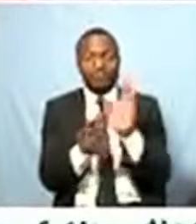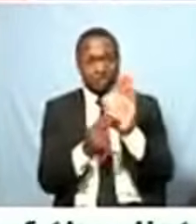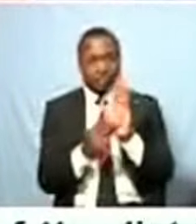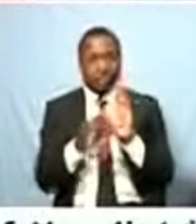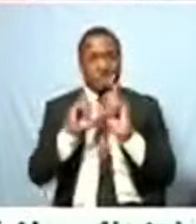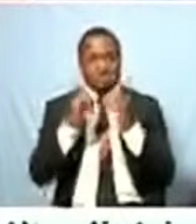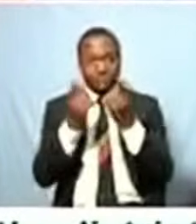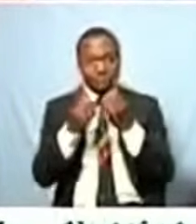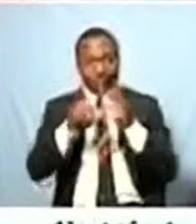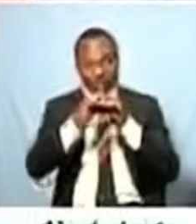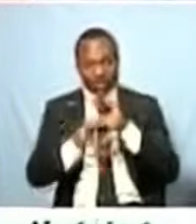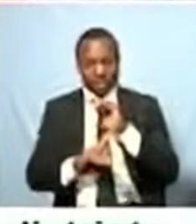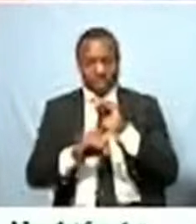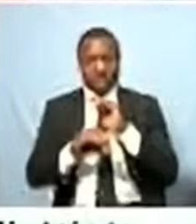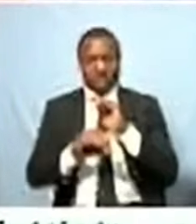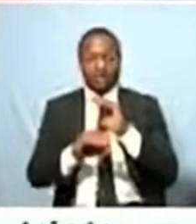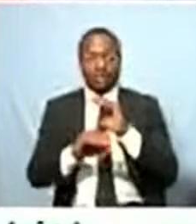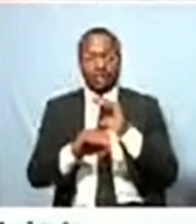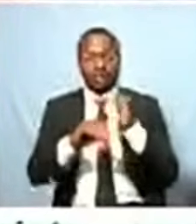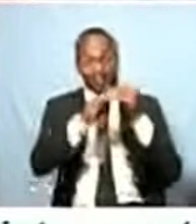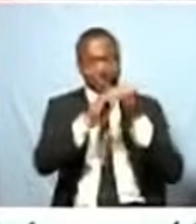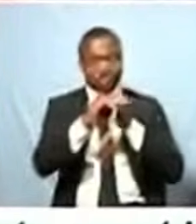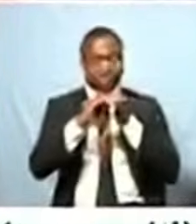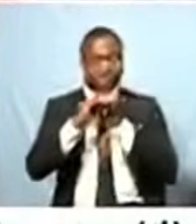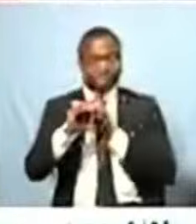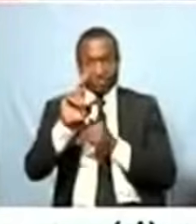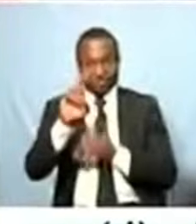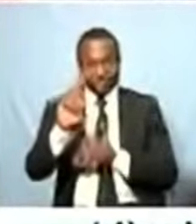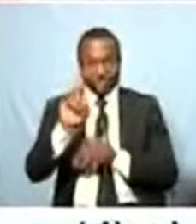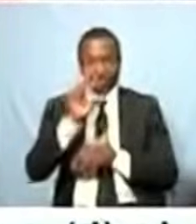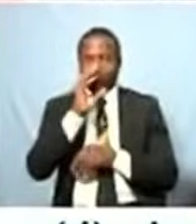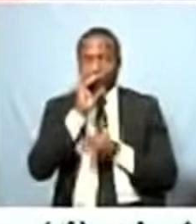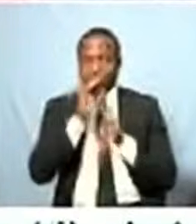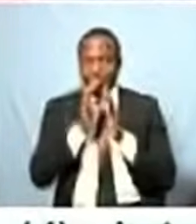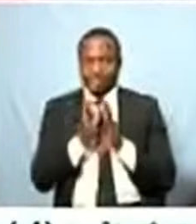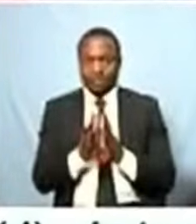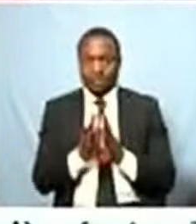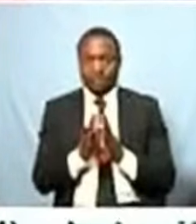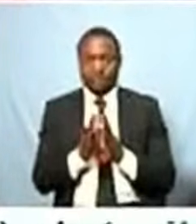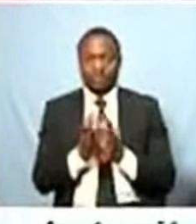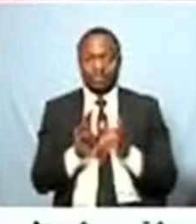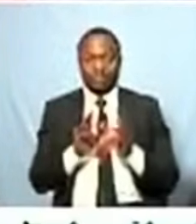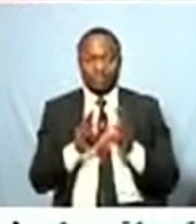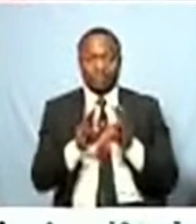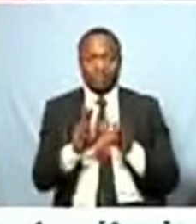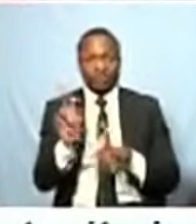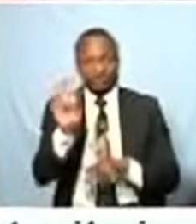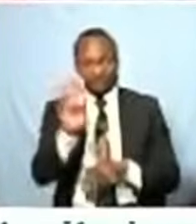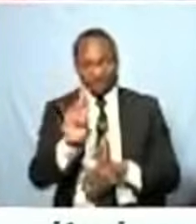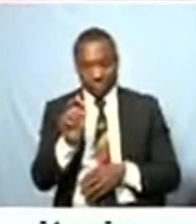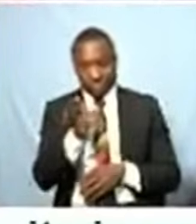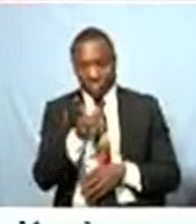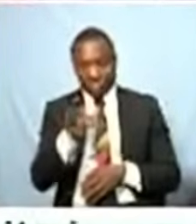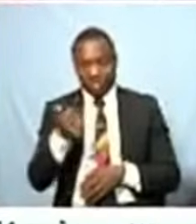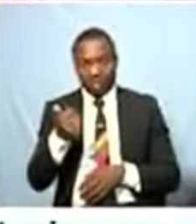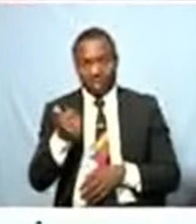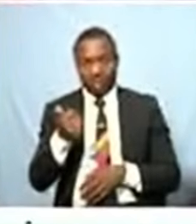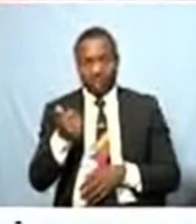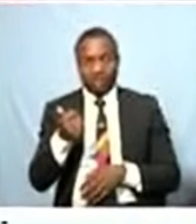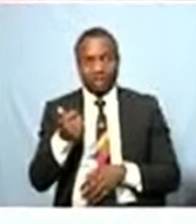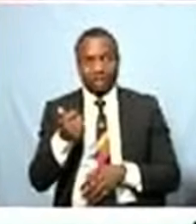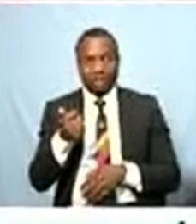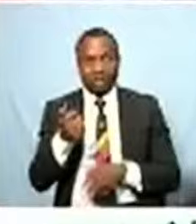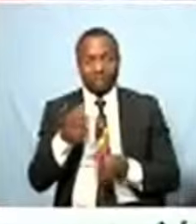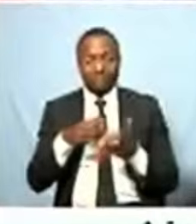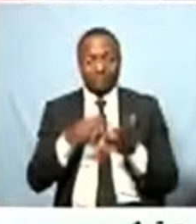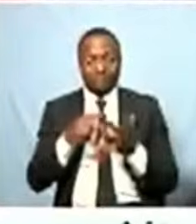districts under each phase. In D, Madam Speaker, the criteria included, among others, catchment